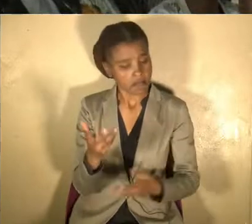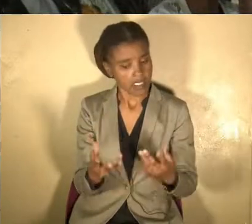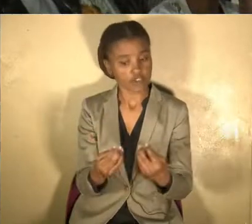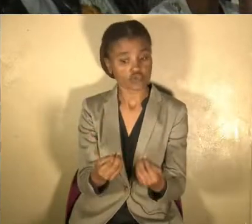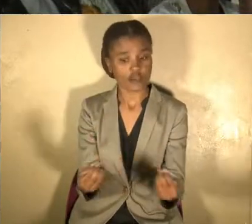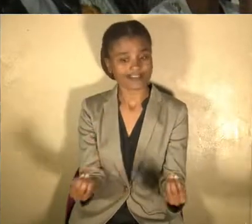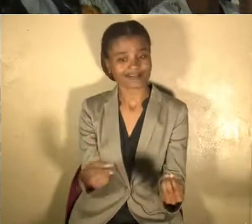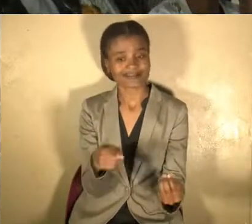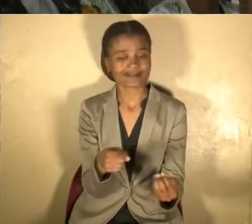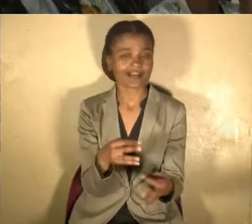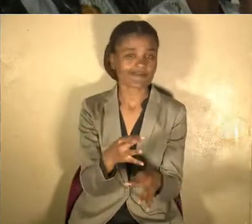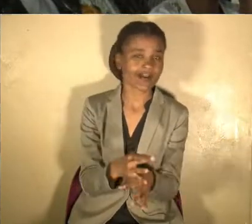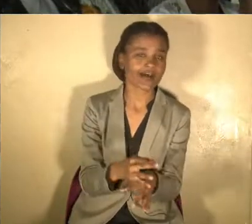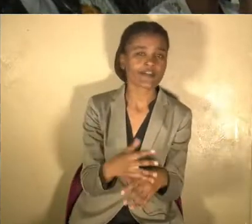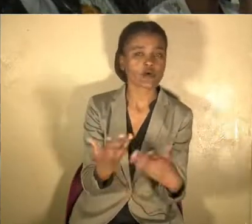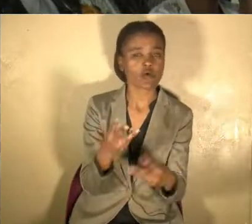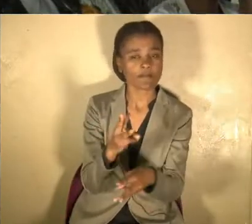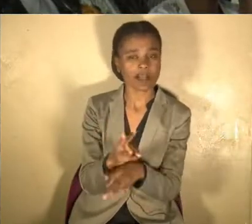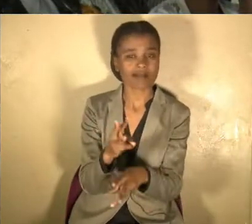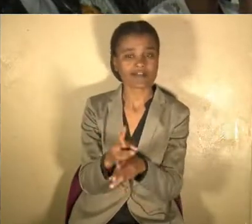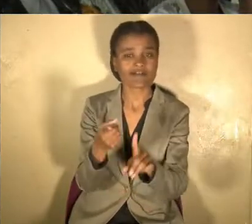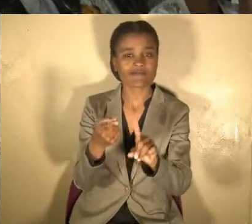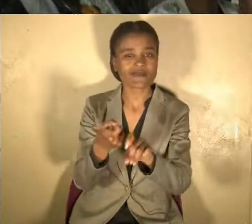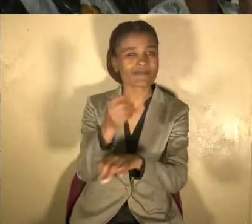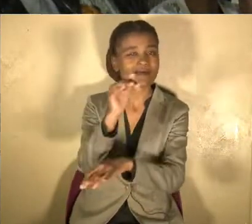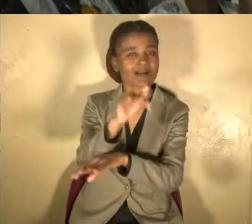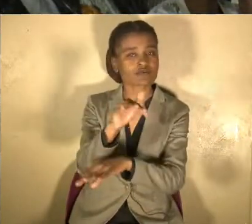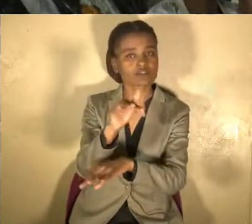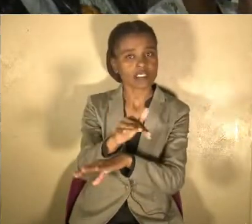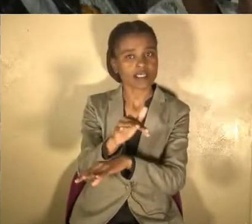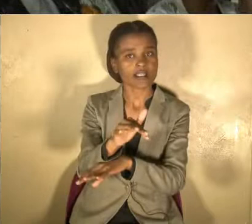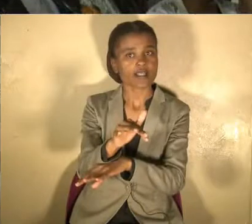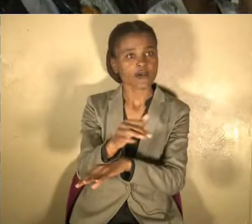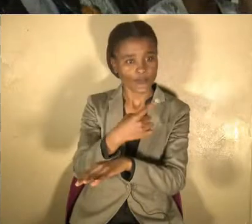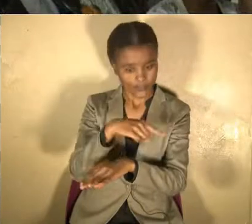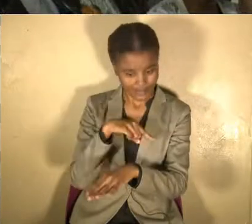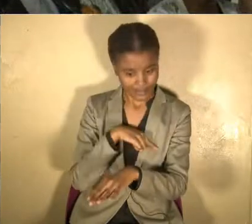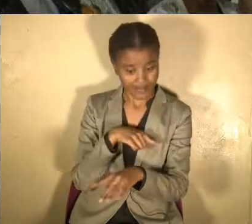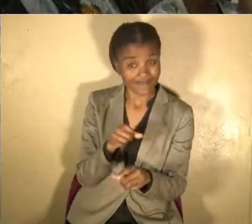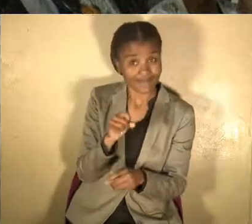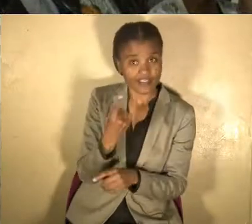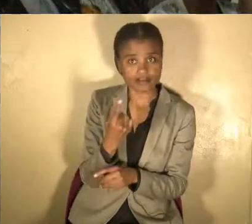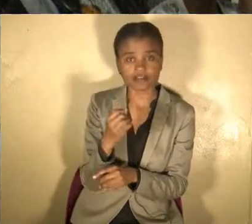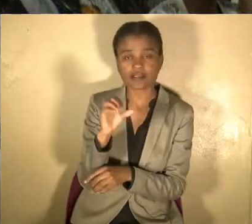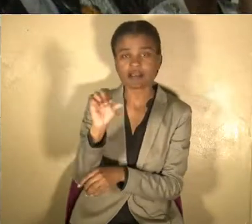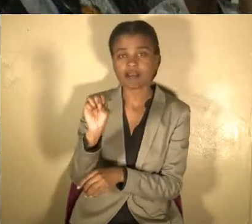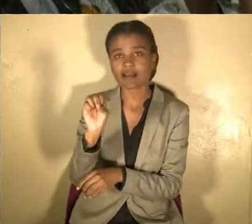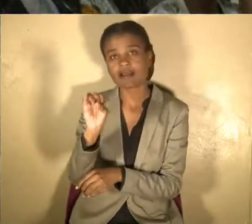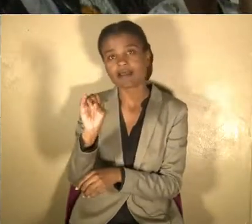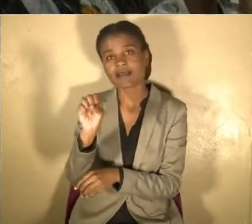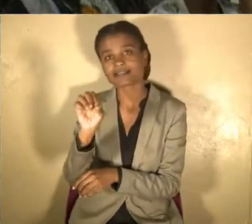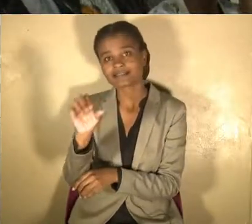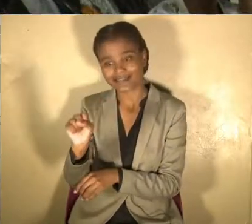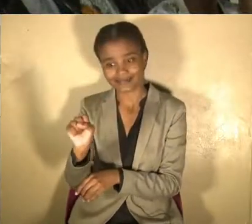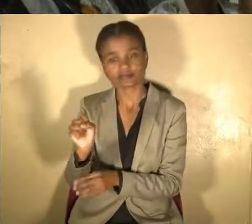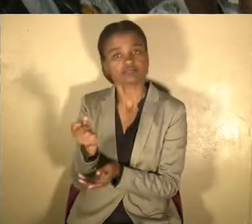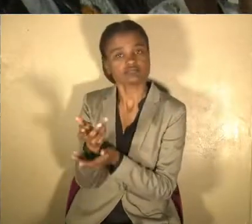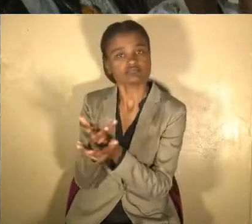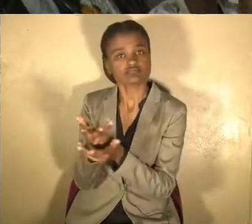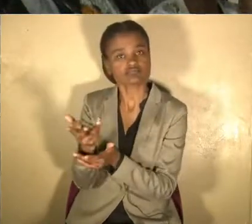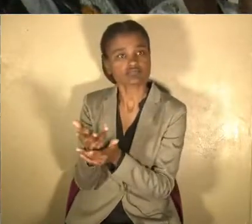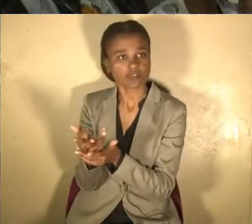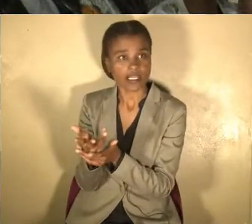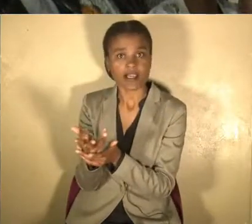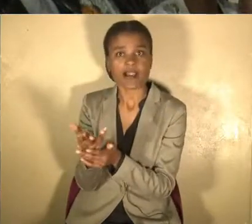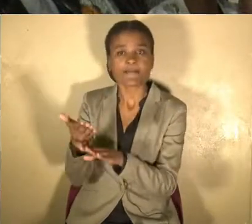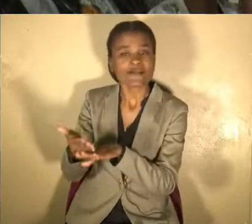mo greile ga re mo tlogele fela before we can link with the ISS. We are through the process because the child is a